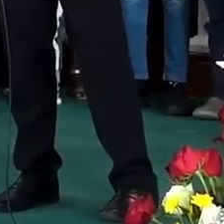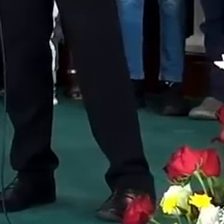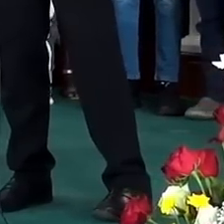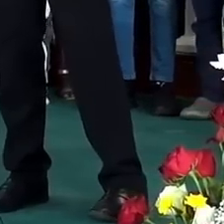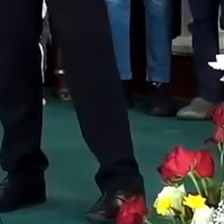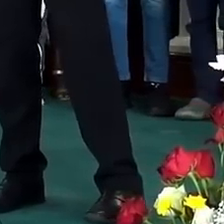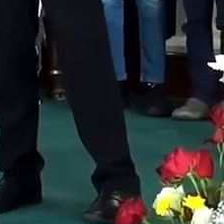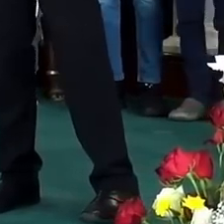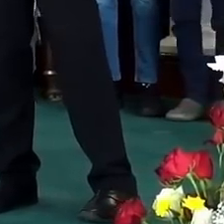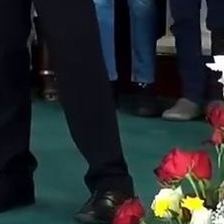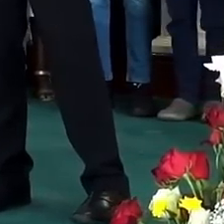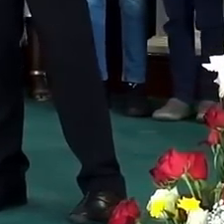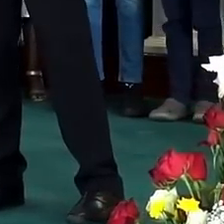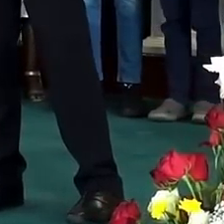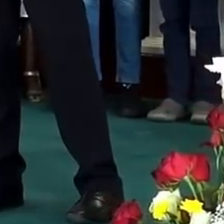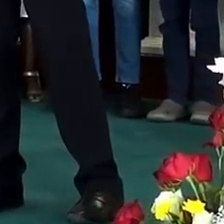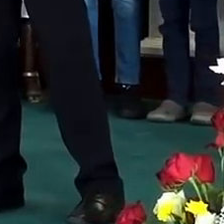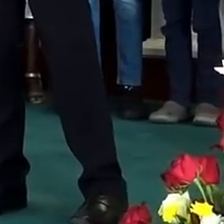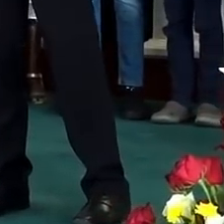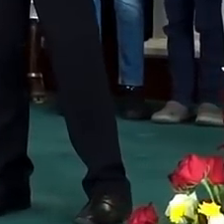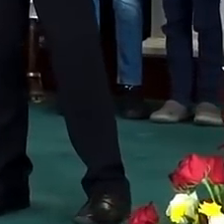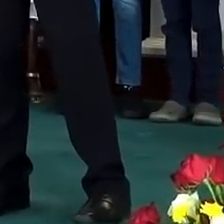will hinder you. Lord, come.